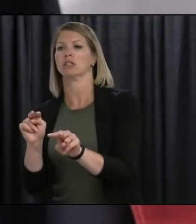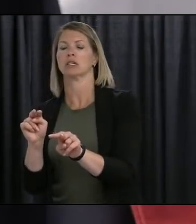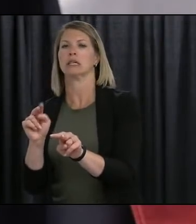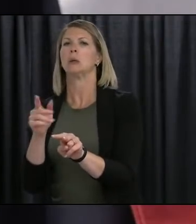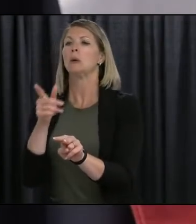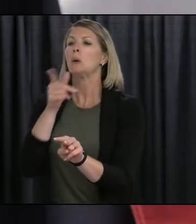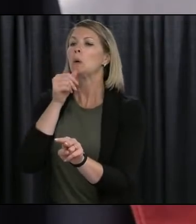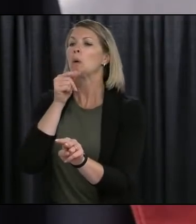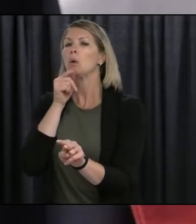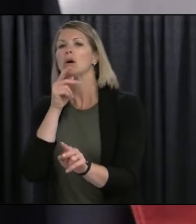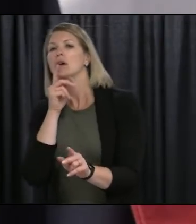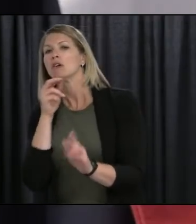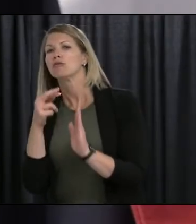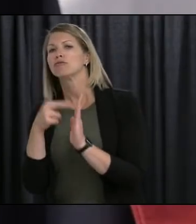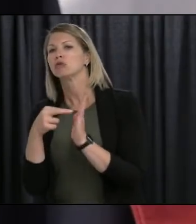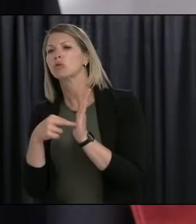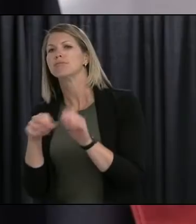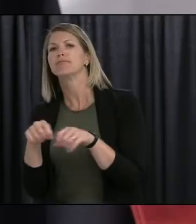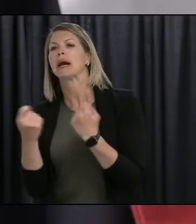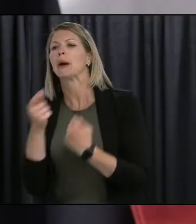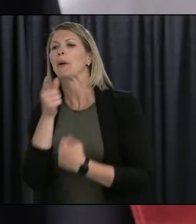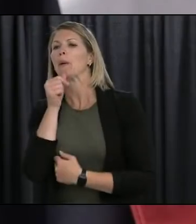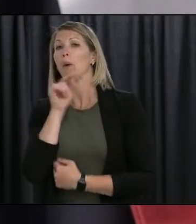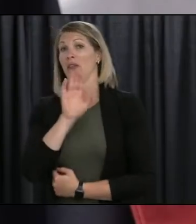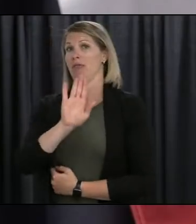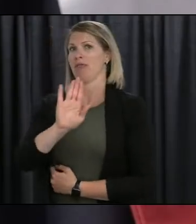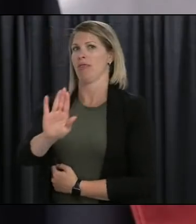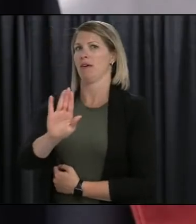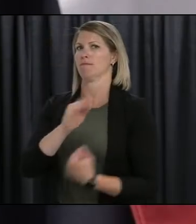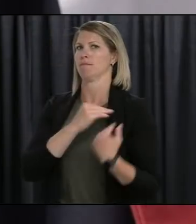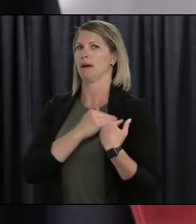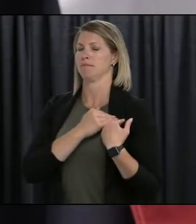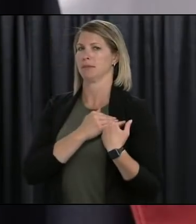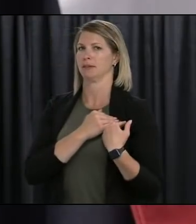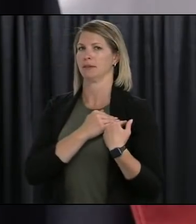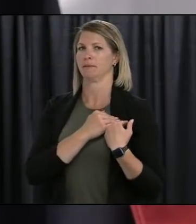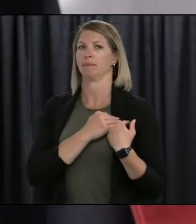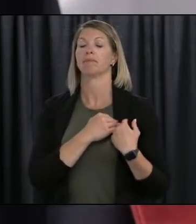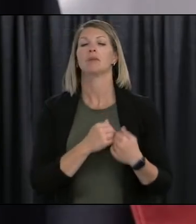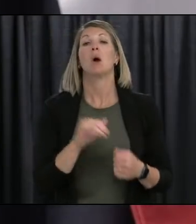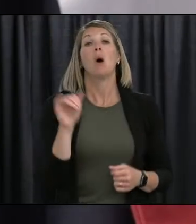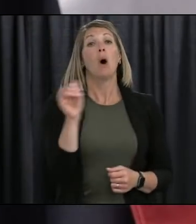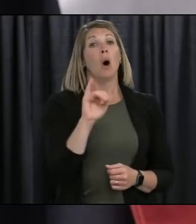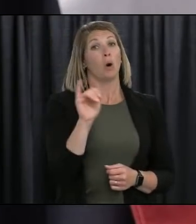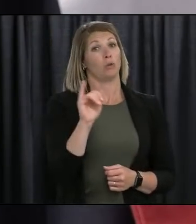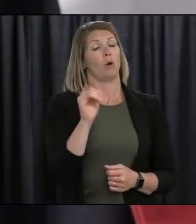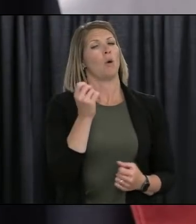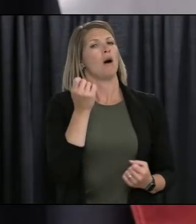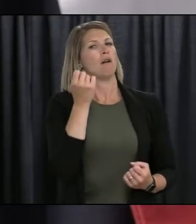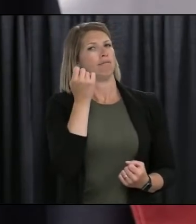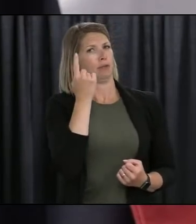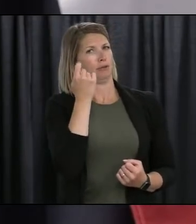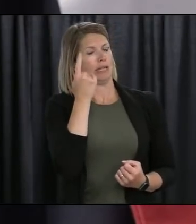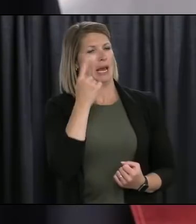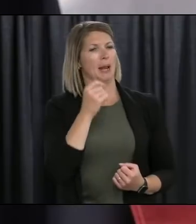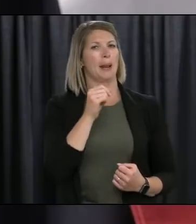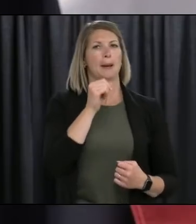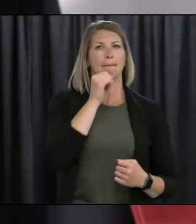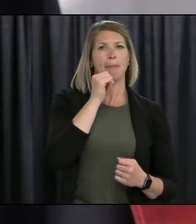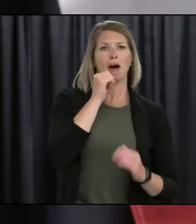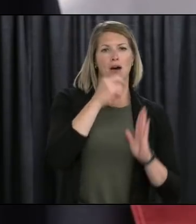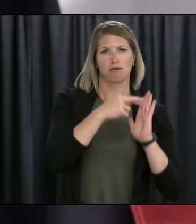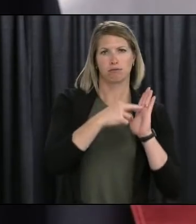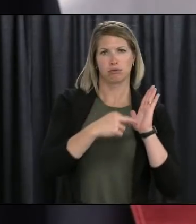have followed, later on today, in respect of bars, those will be changed to orders to enable